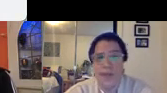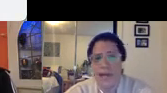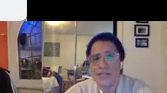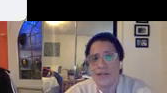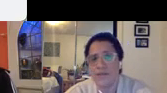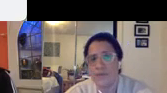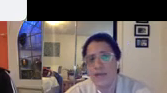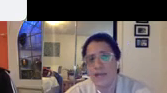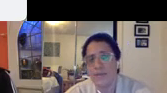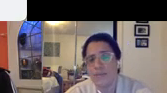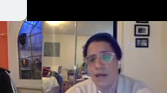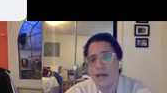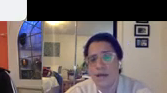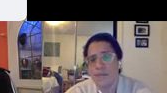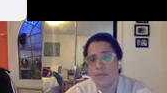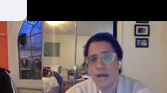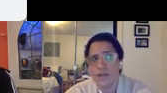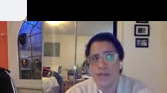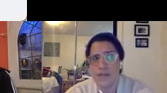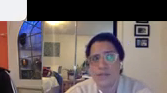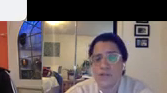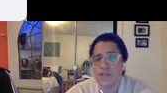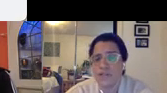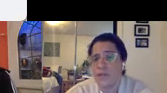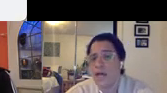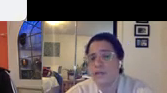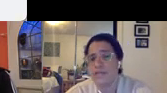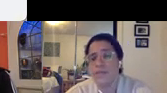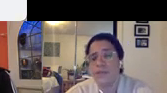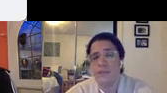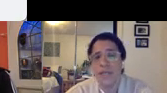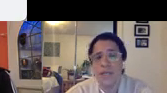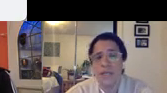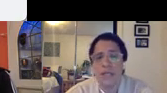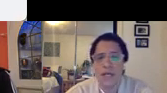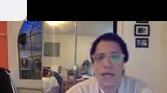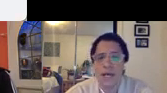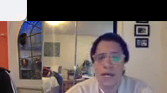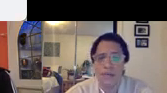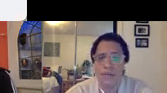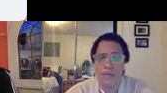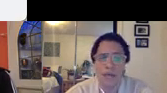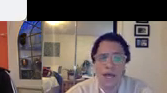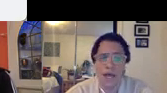we, in the past, I know that we've had I think it's projects and policy subcommittee.